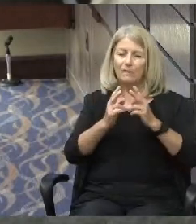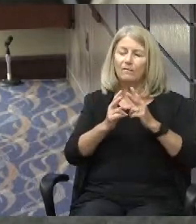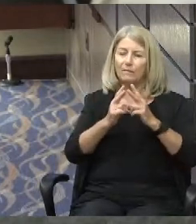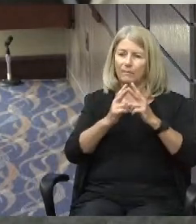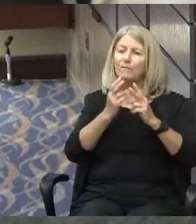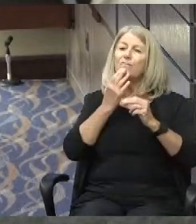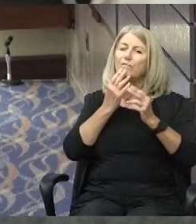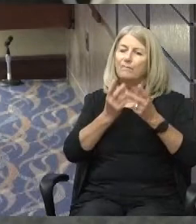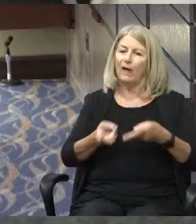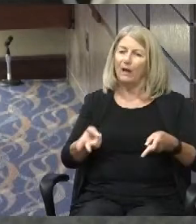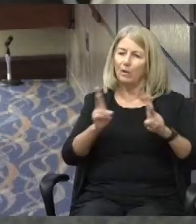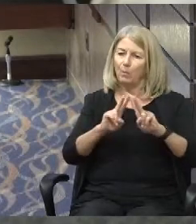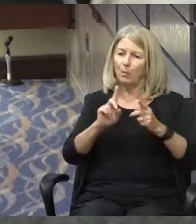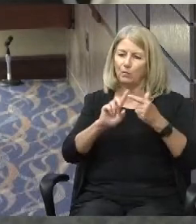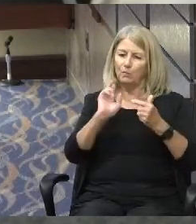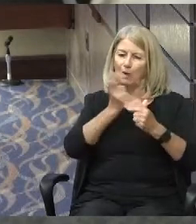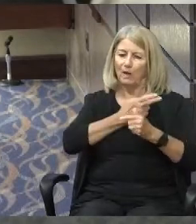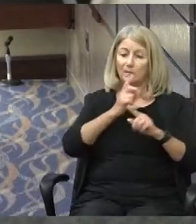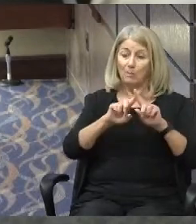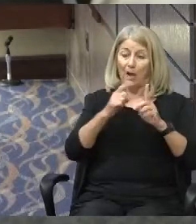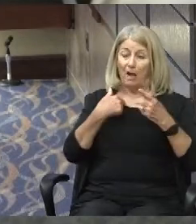but I try and tell them,